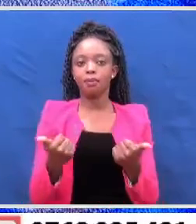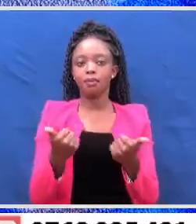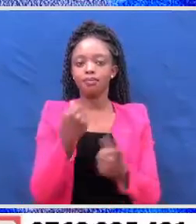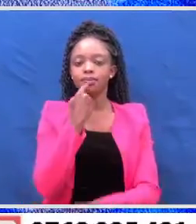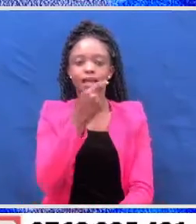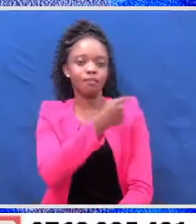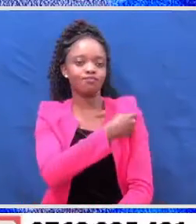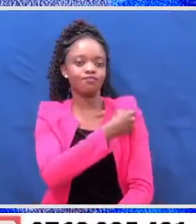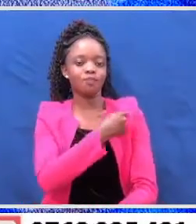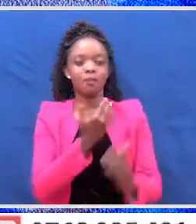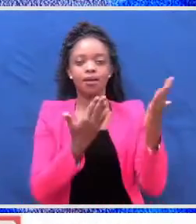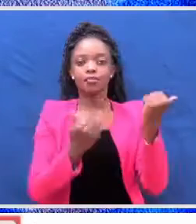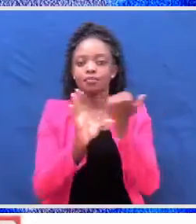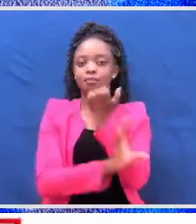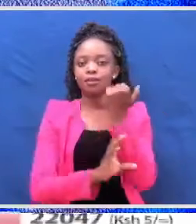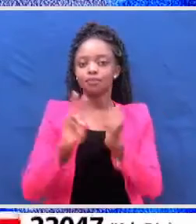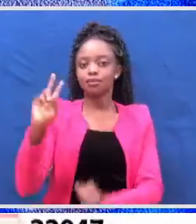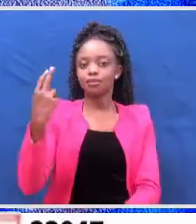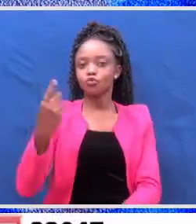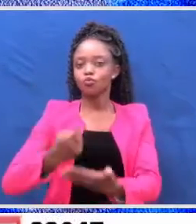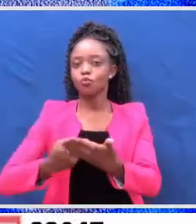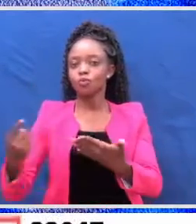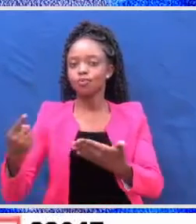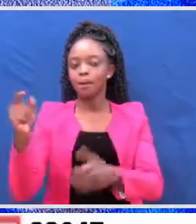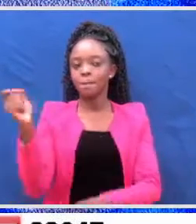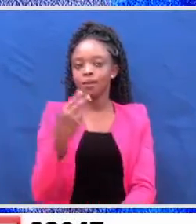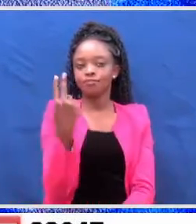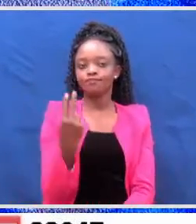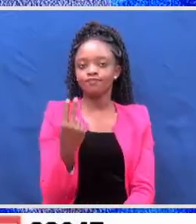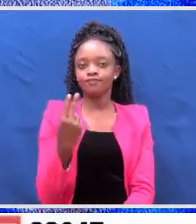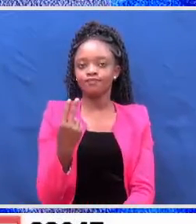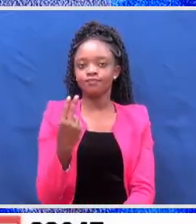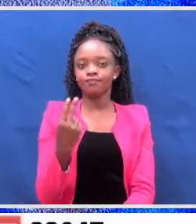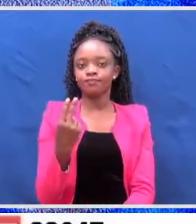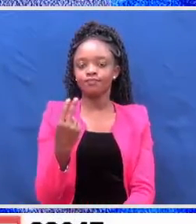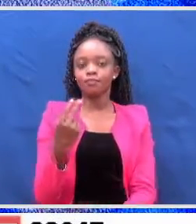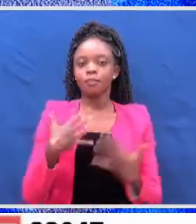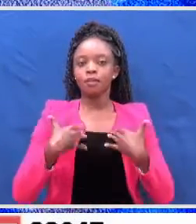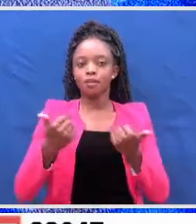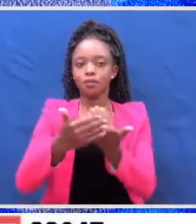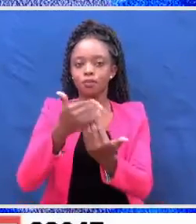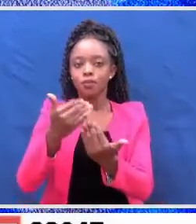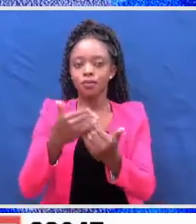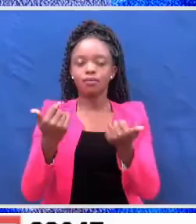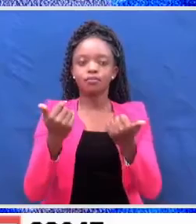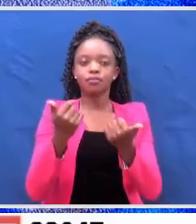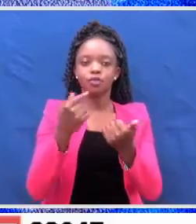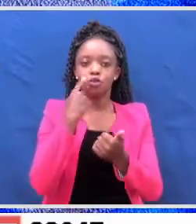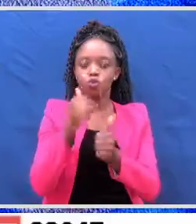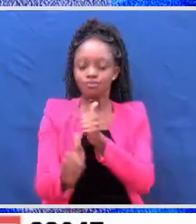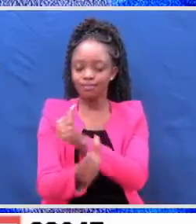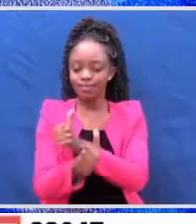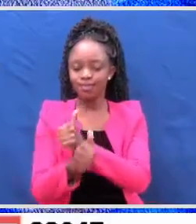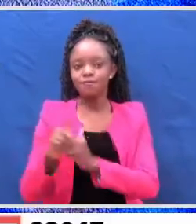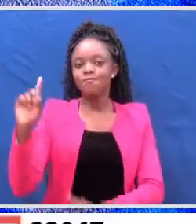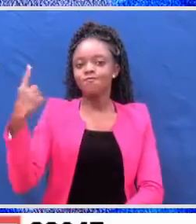vaccine is expected in the country on the second week of February. Frontline healthcare workers and those at risk of infection will be the